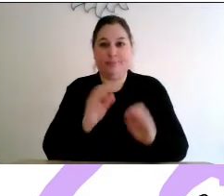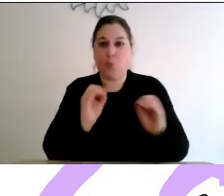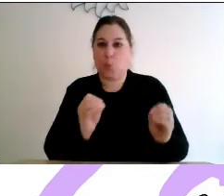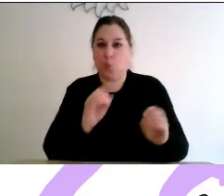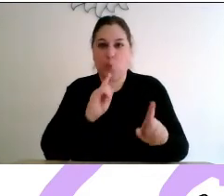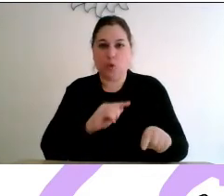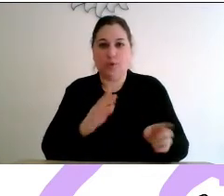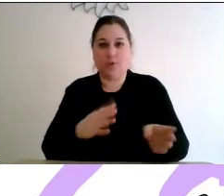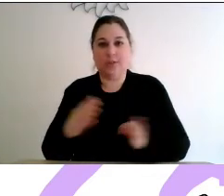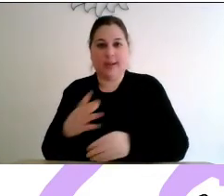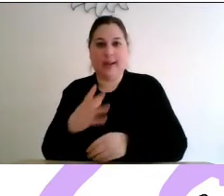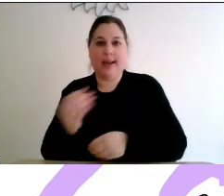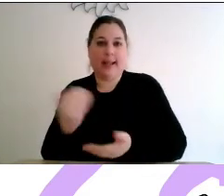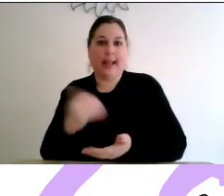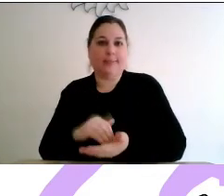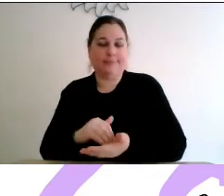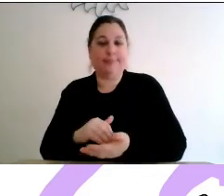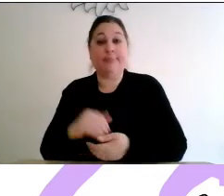solution.